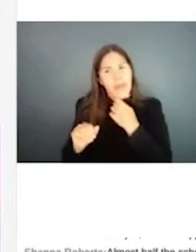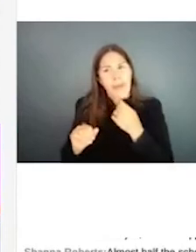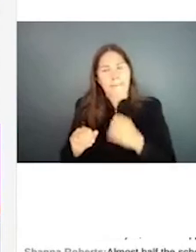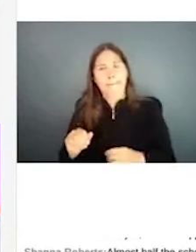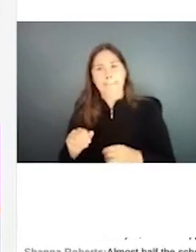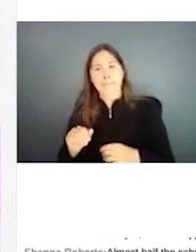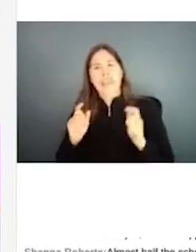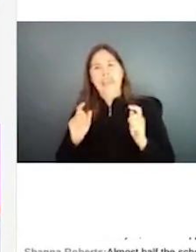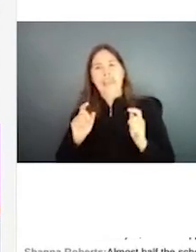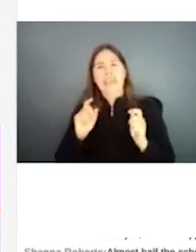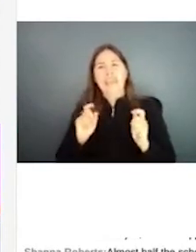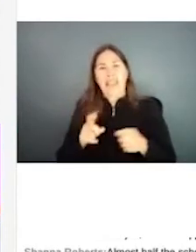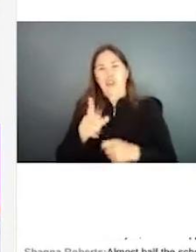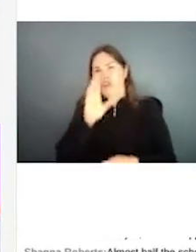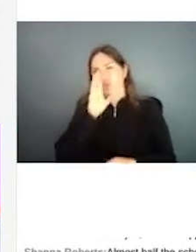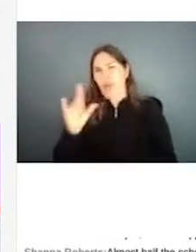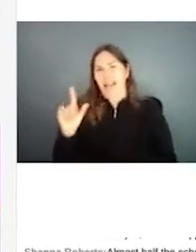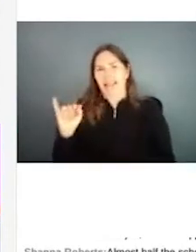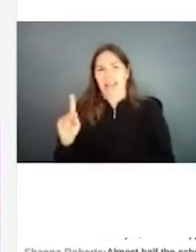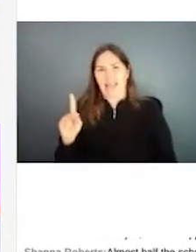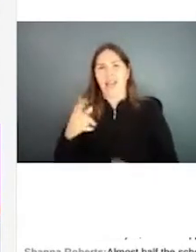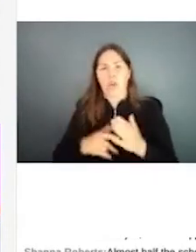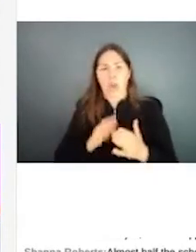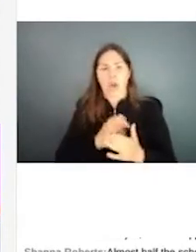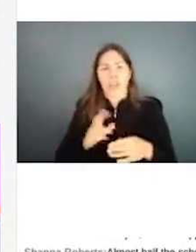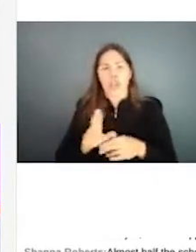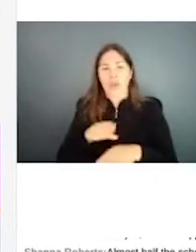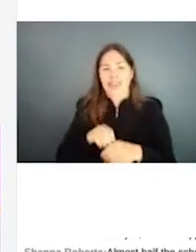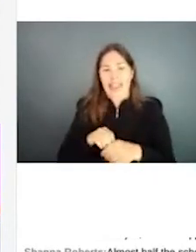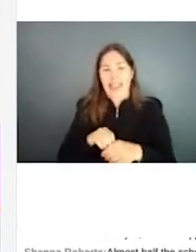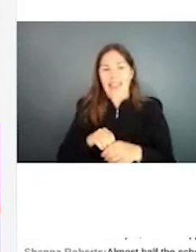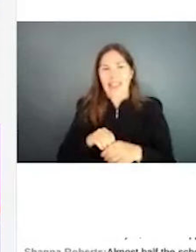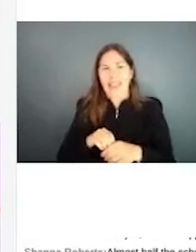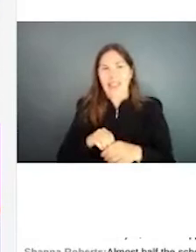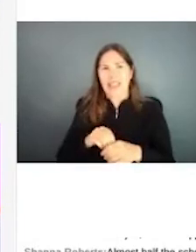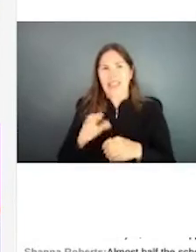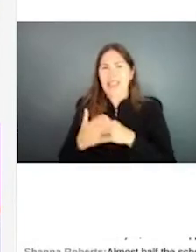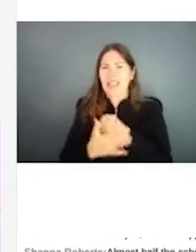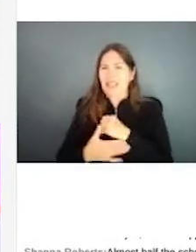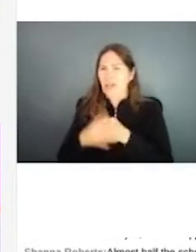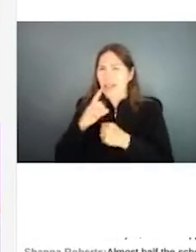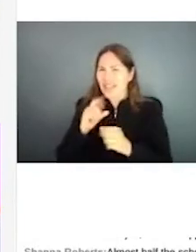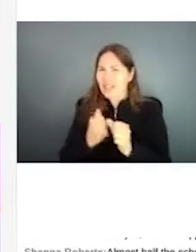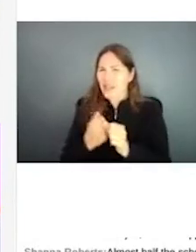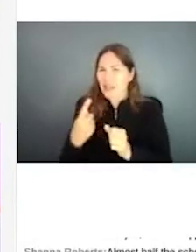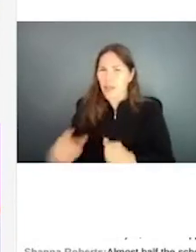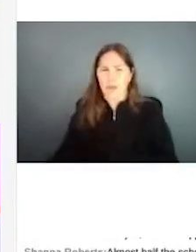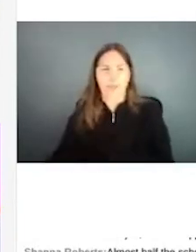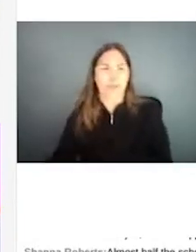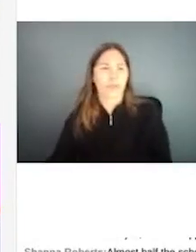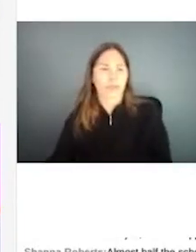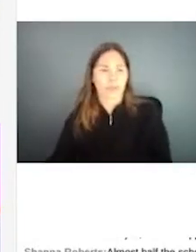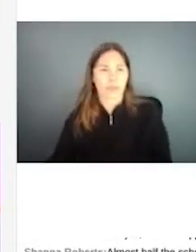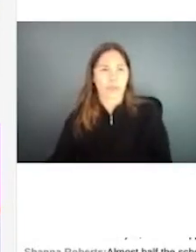give you the direct link to what we use in the county. I think it's the updated one. I'll drop